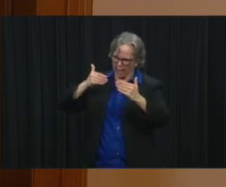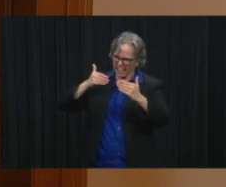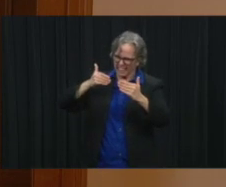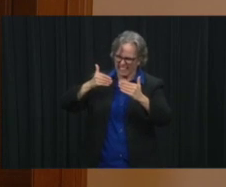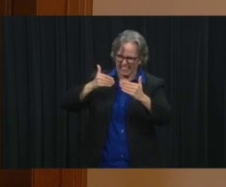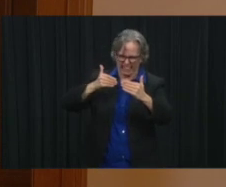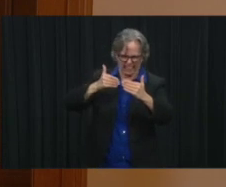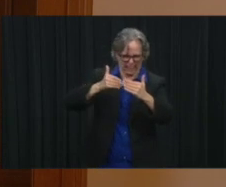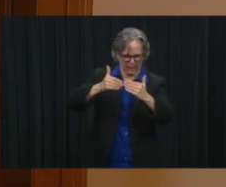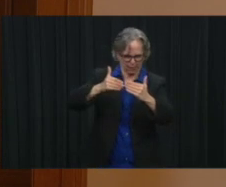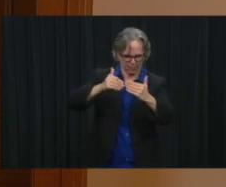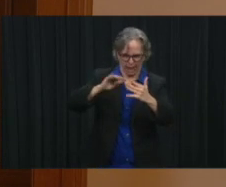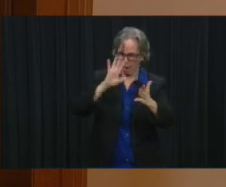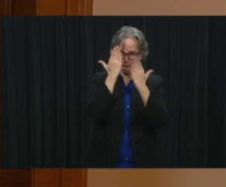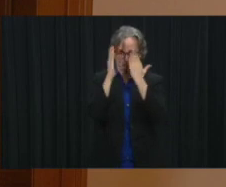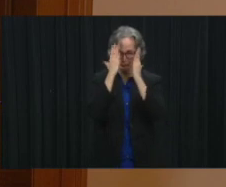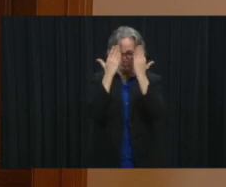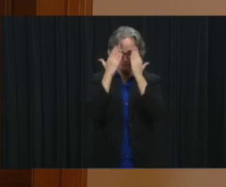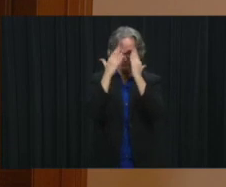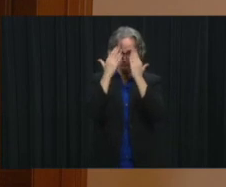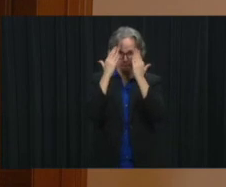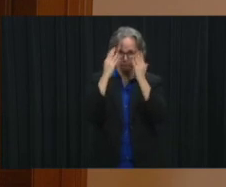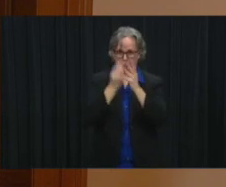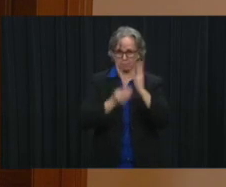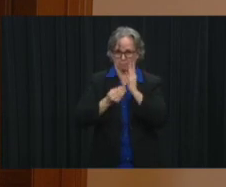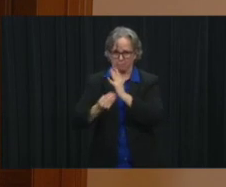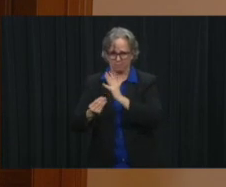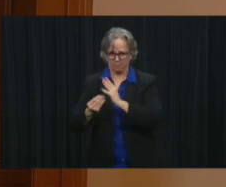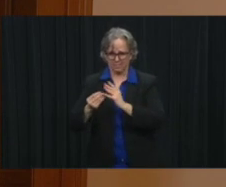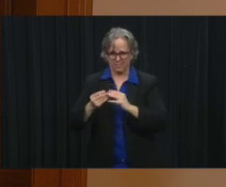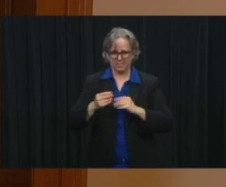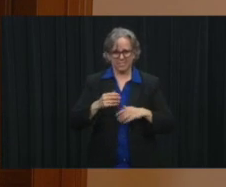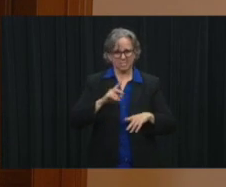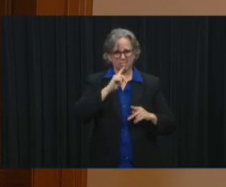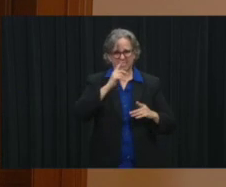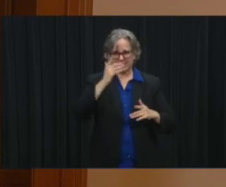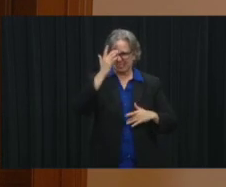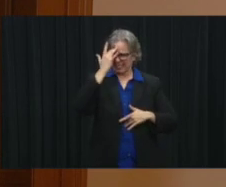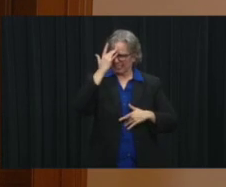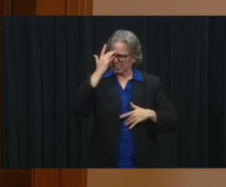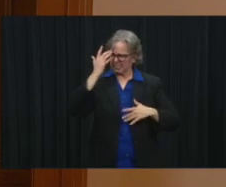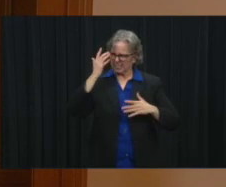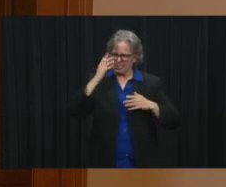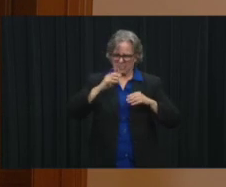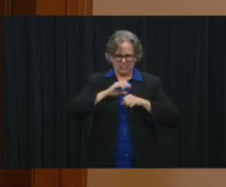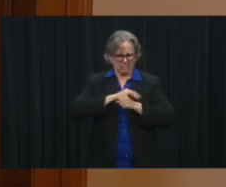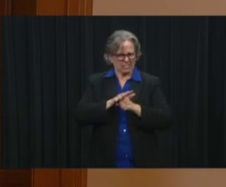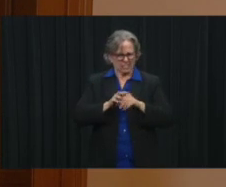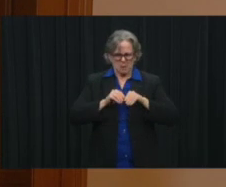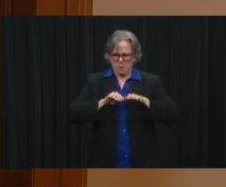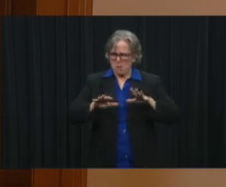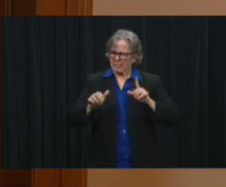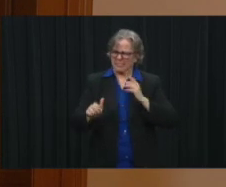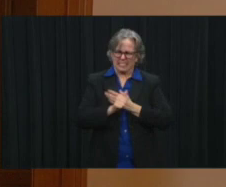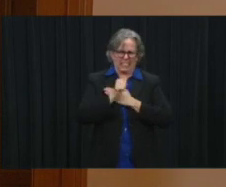disease, and I want you to take all the precautions we've given you seriously. Remember,